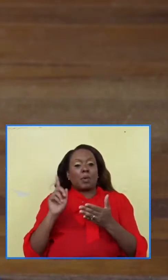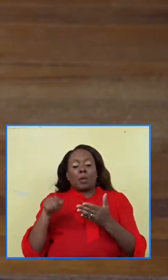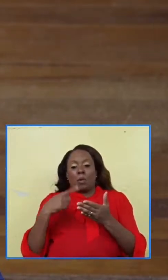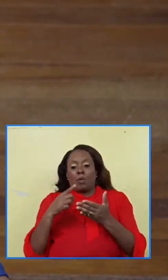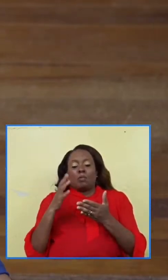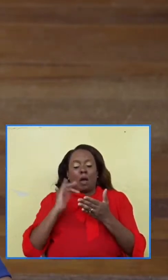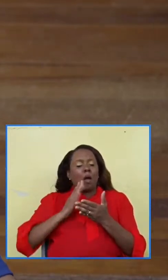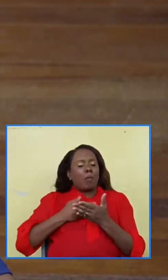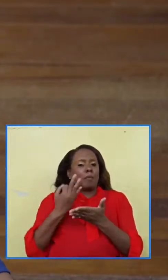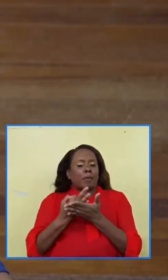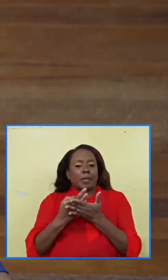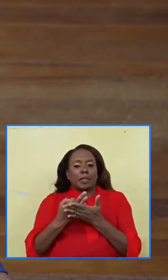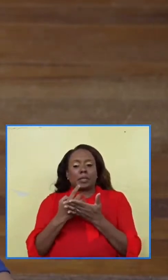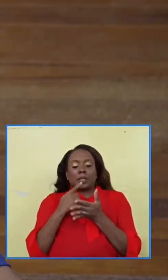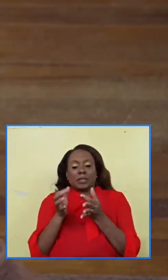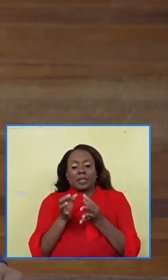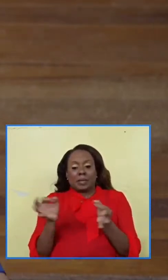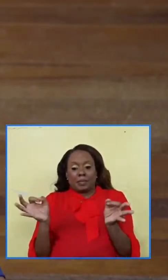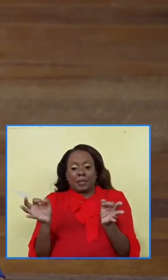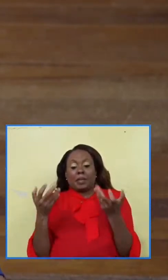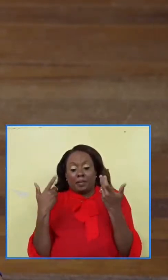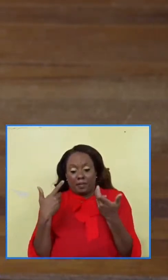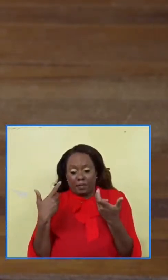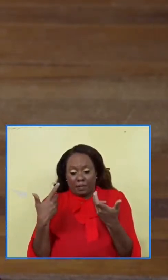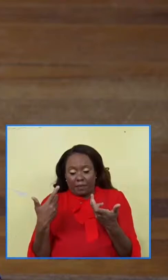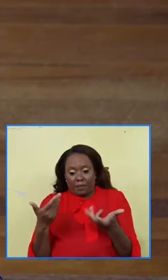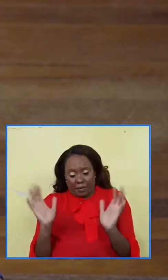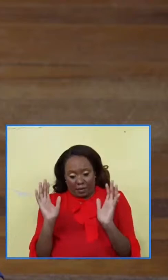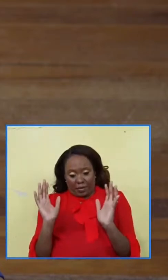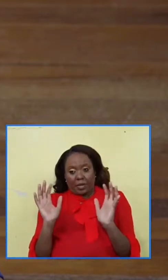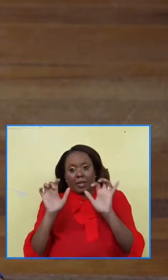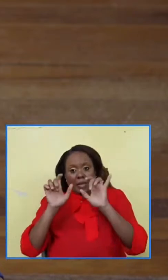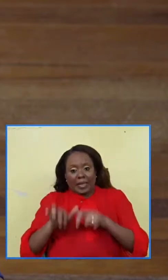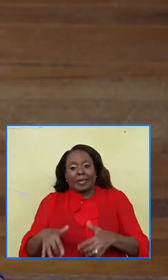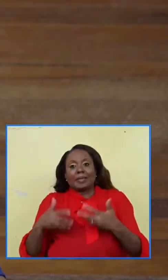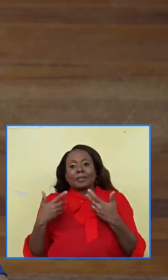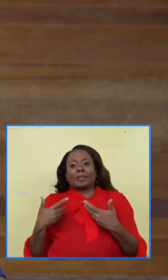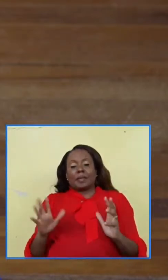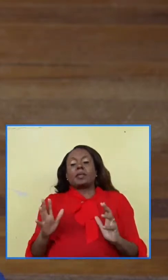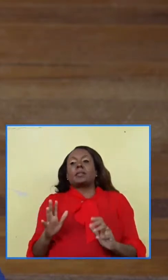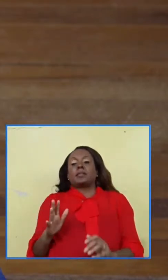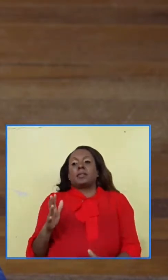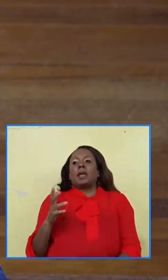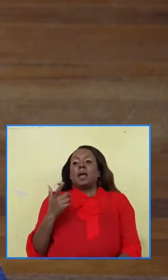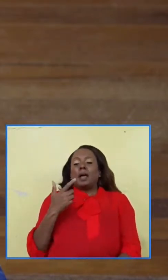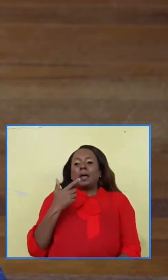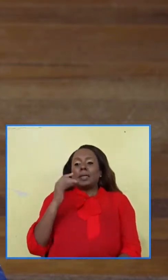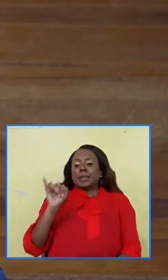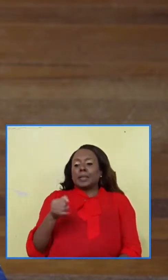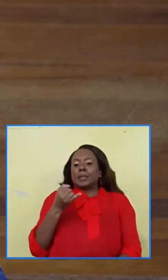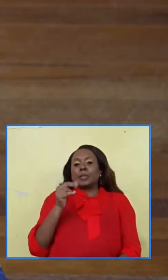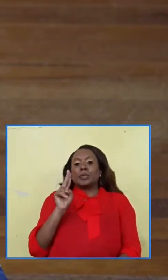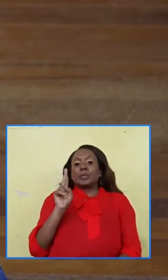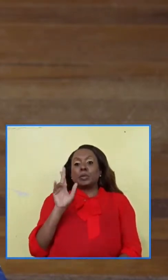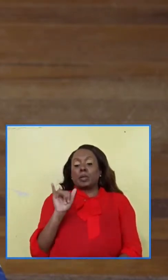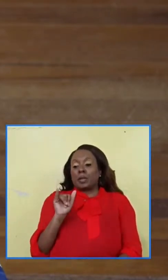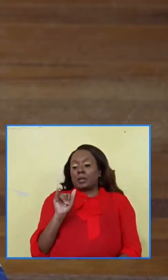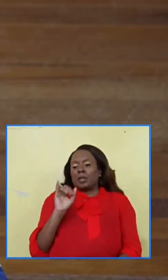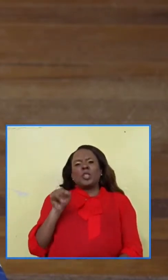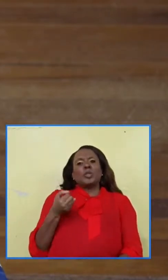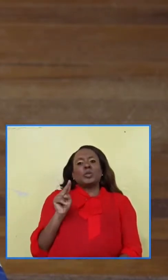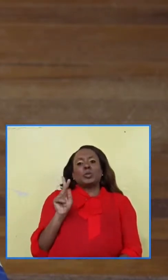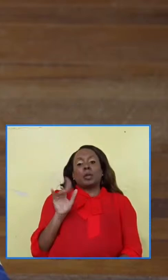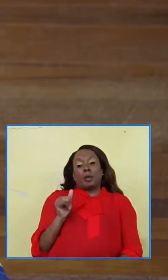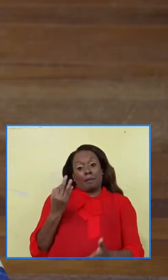financial statements have been prepared or already prepared. As I had said at Combermere, July's financial statements,